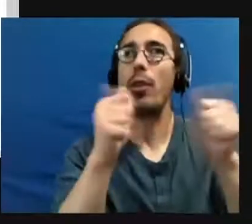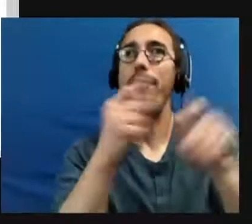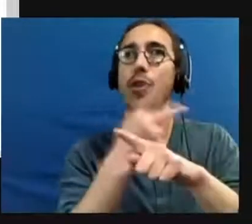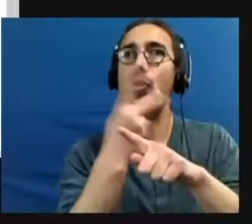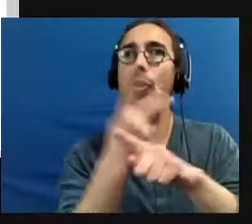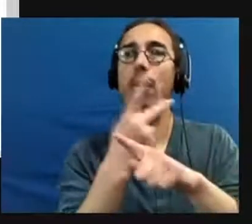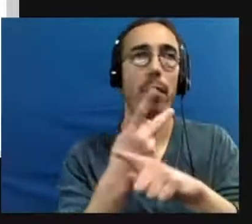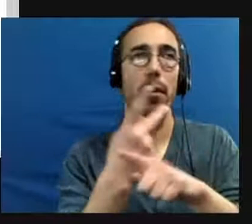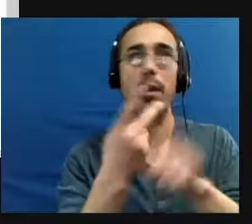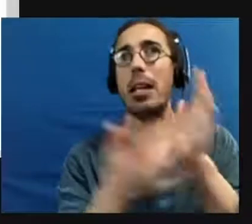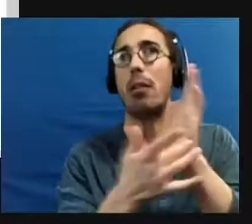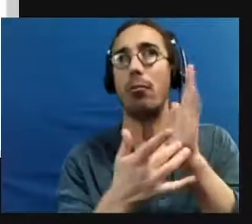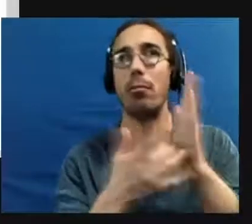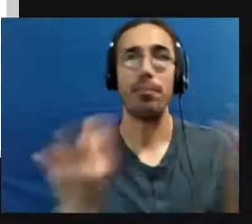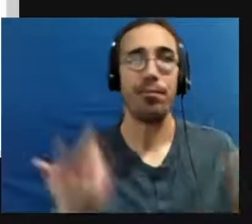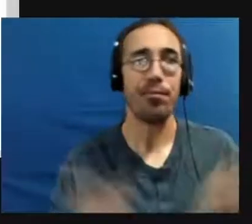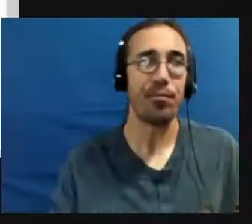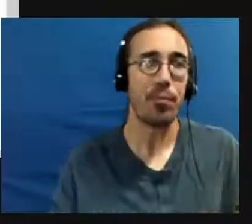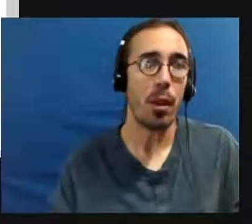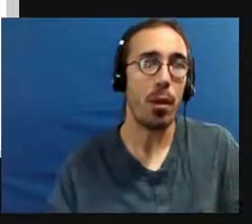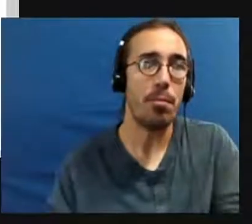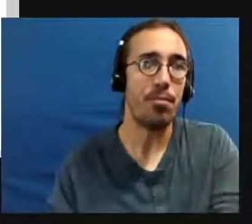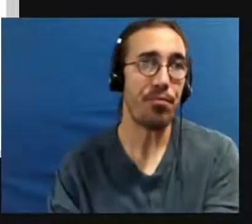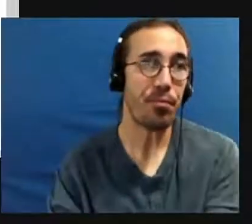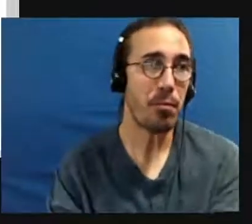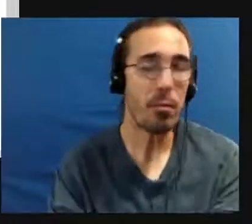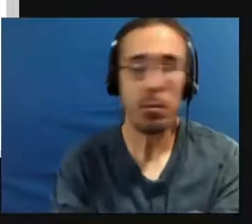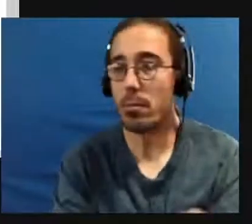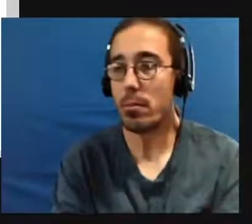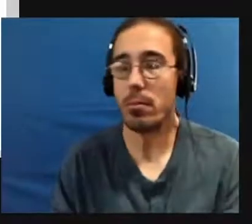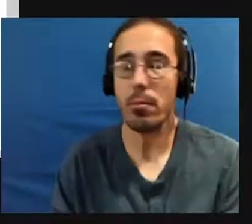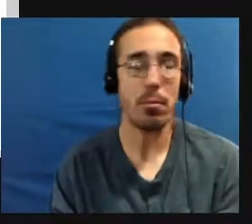Here we go.